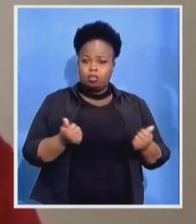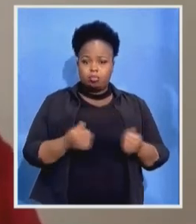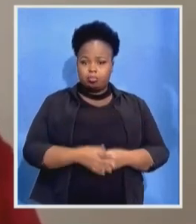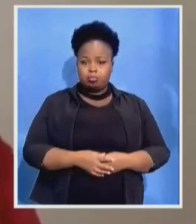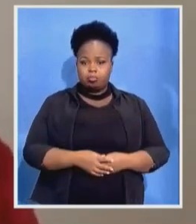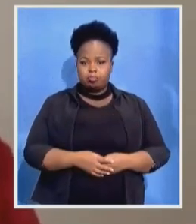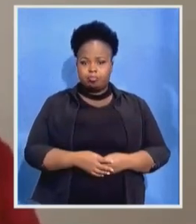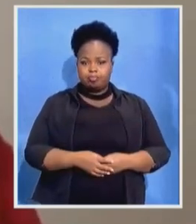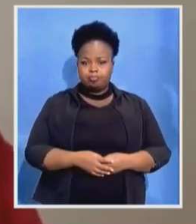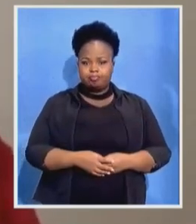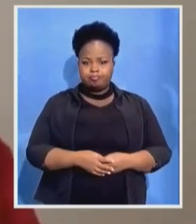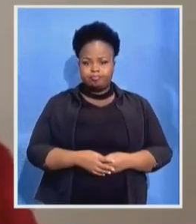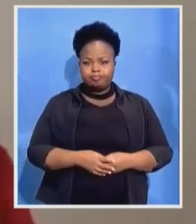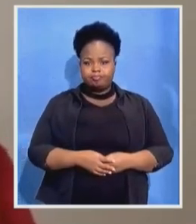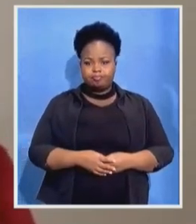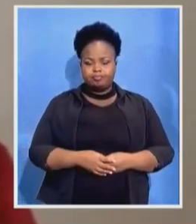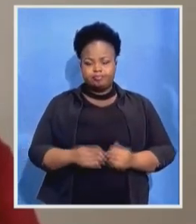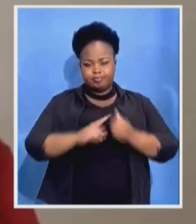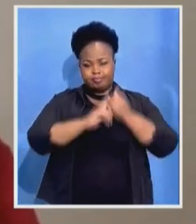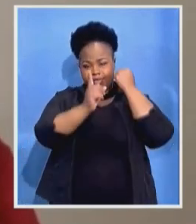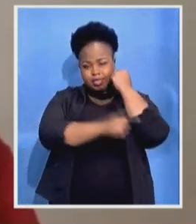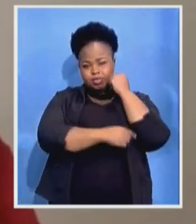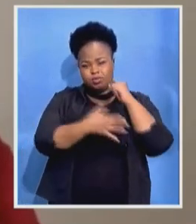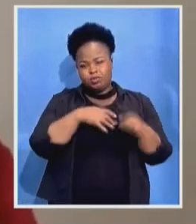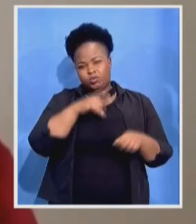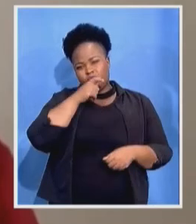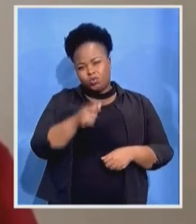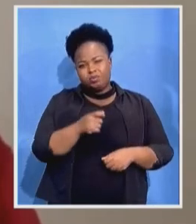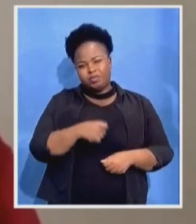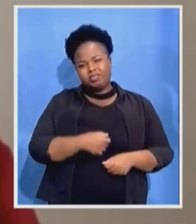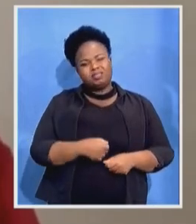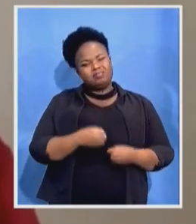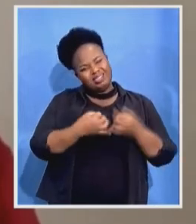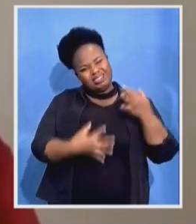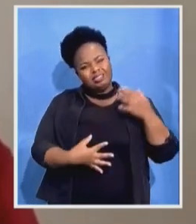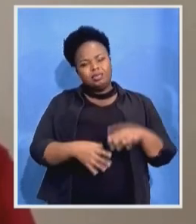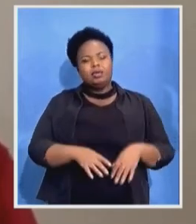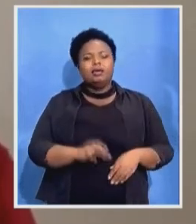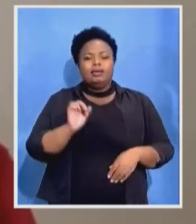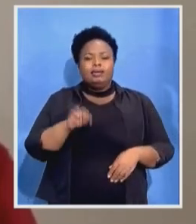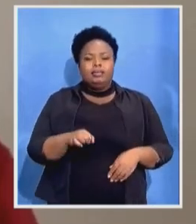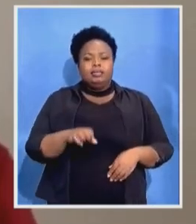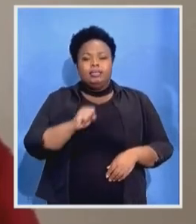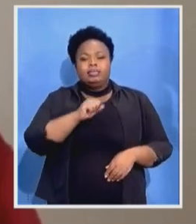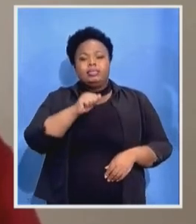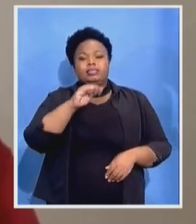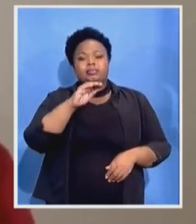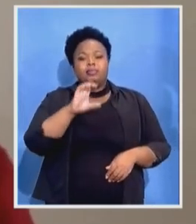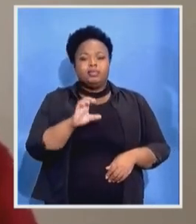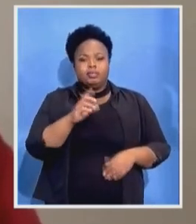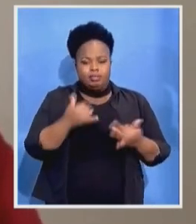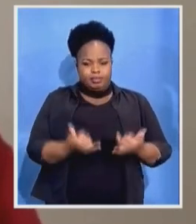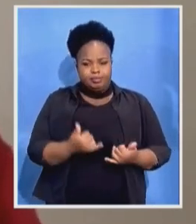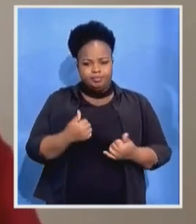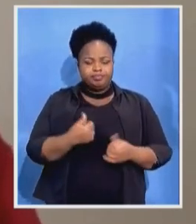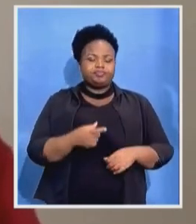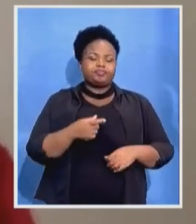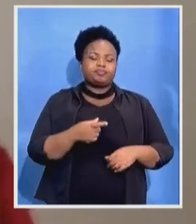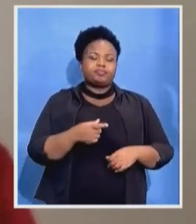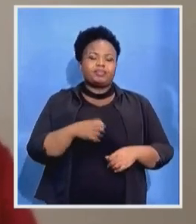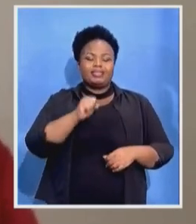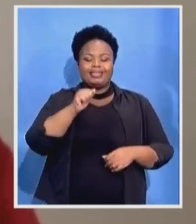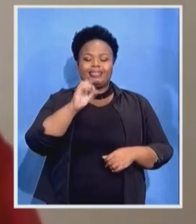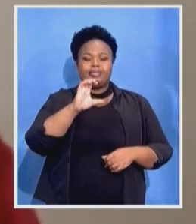mention, which is not the only one, is that the SACP has committed itself to fight against environmental damage. We